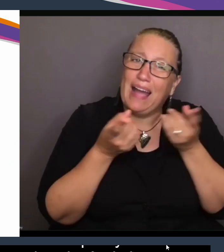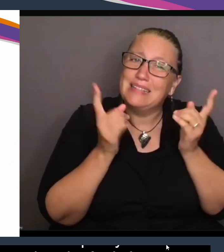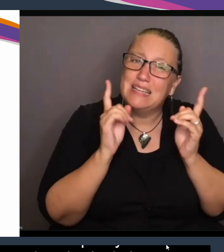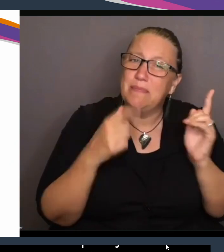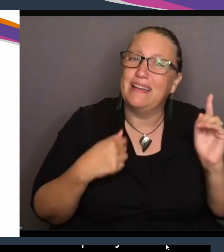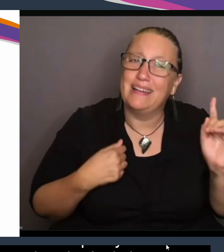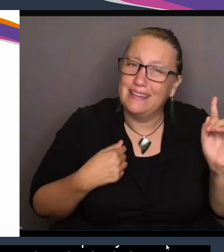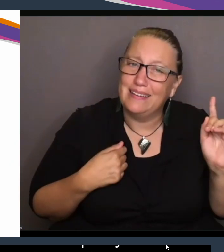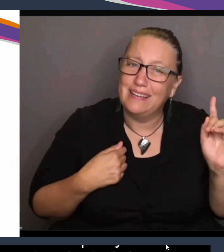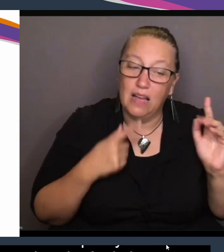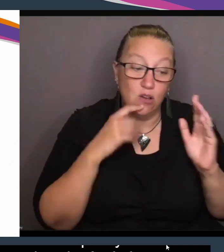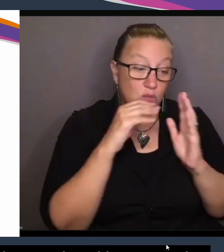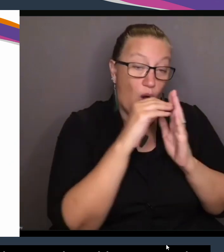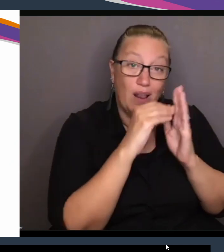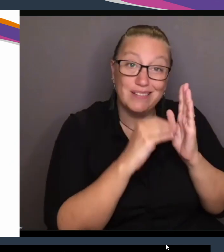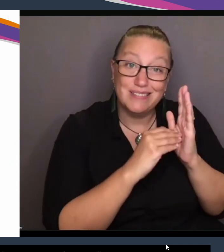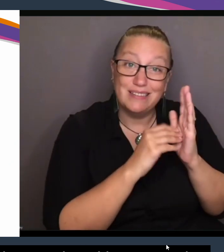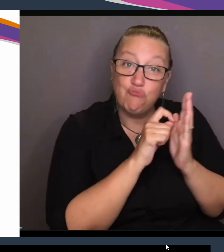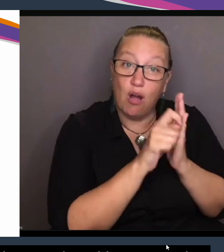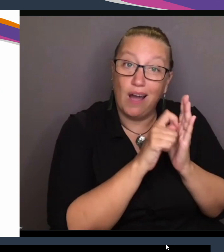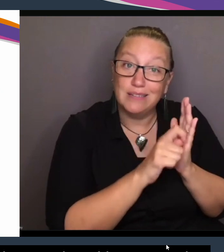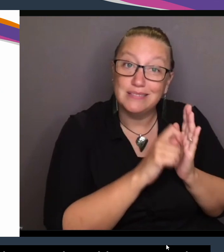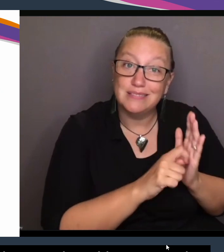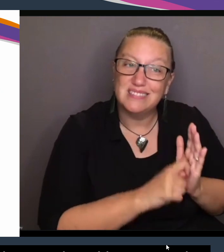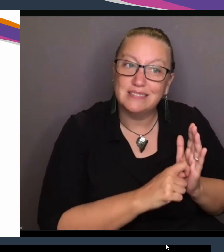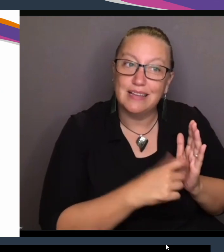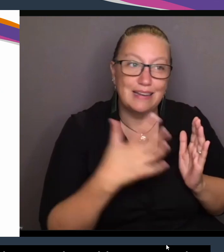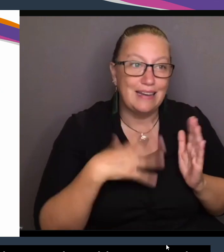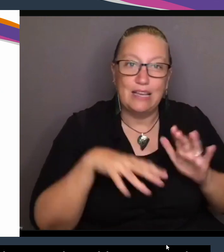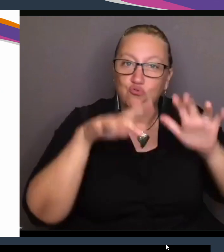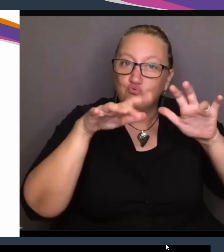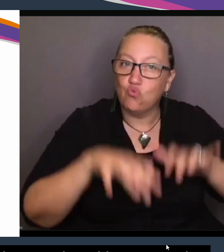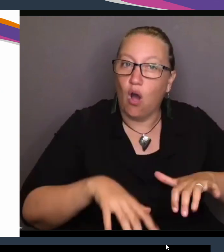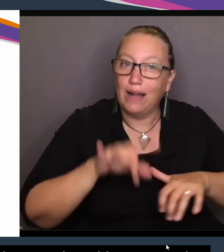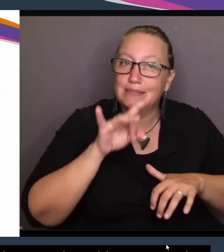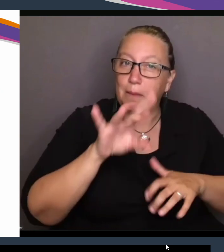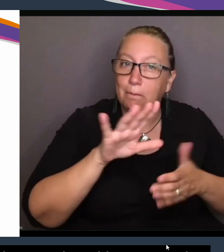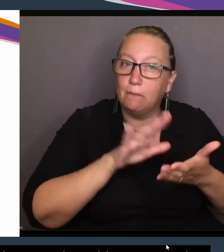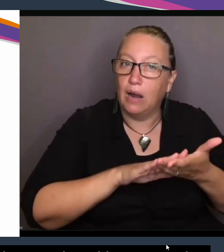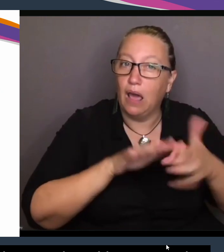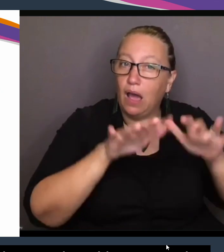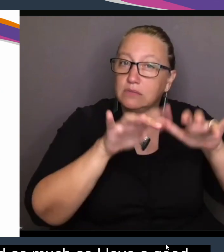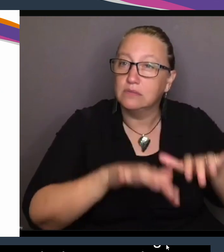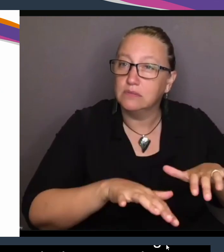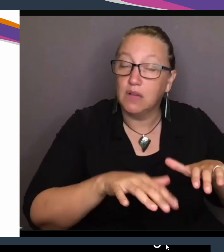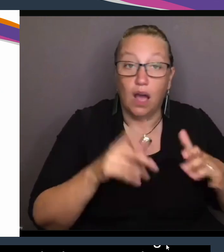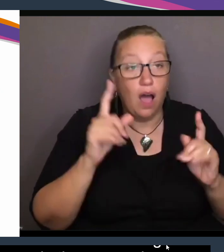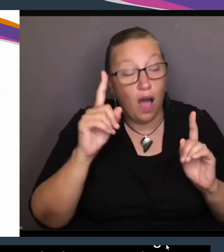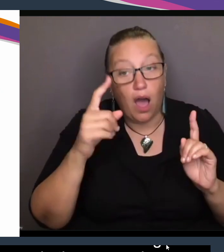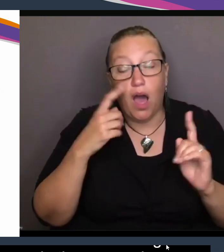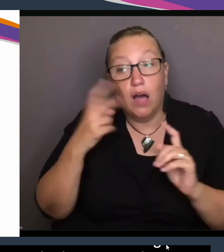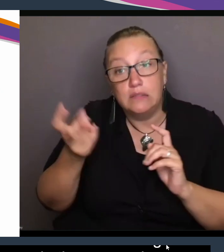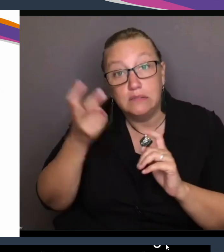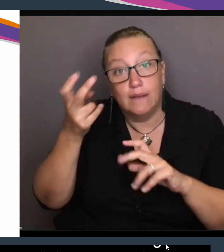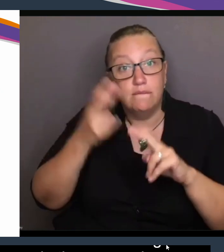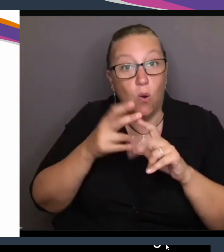a brief in about 10 minutes, they don't have time to read through that peer-reviewed journal. So how do we